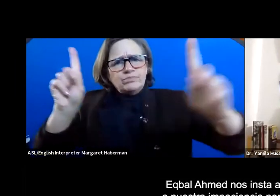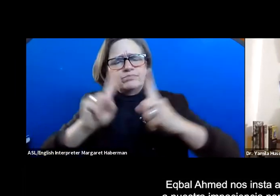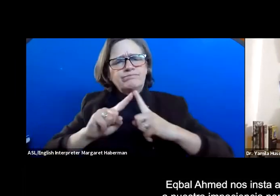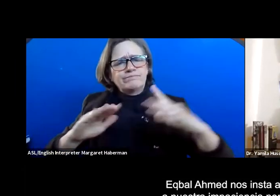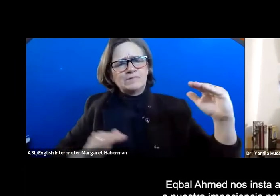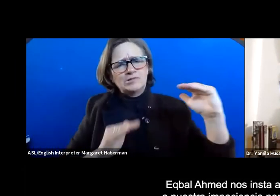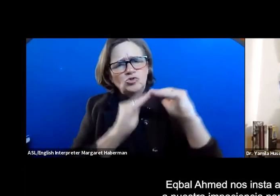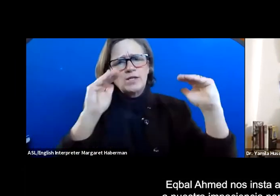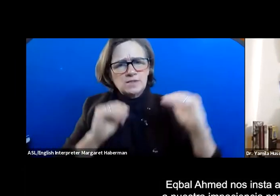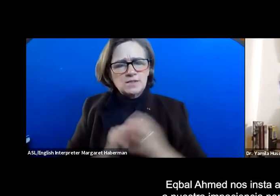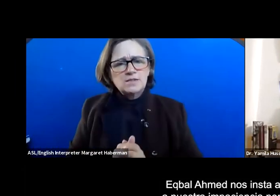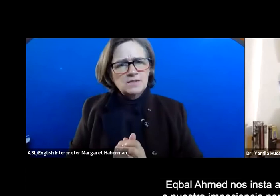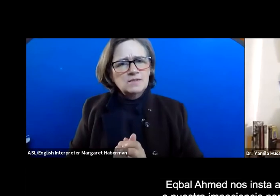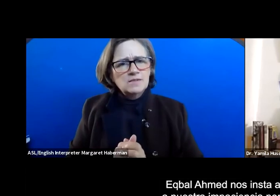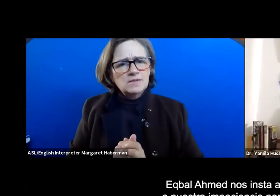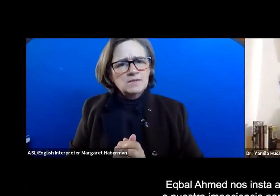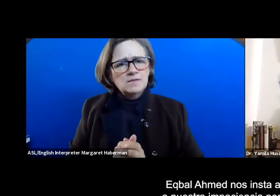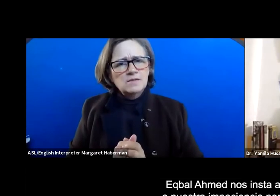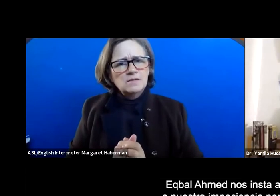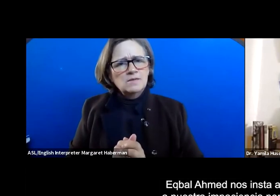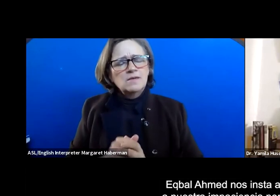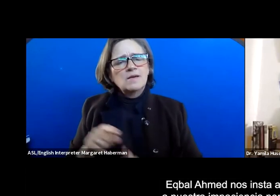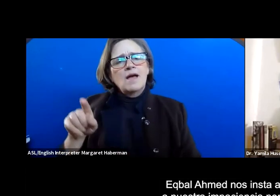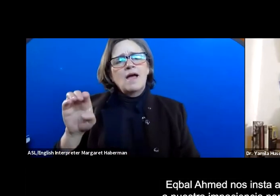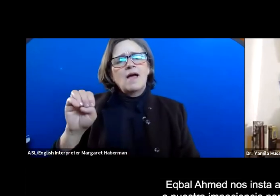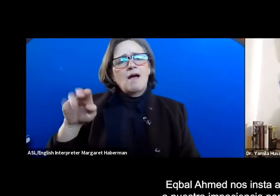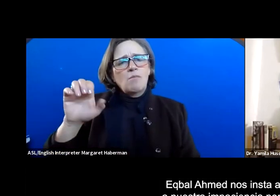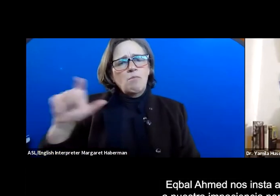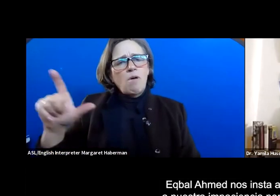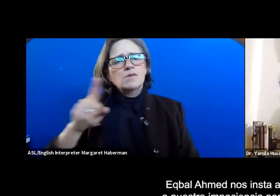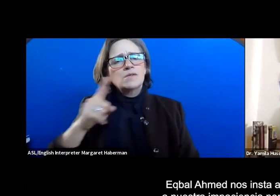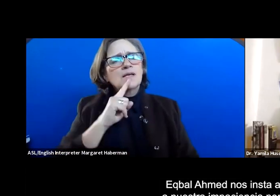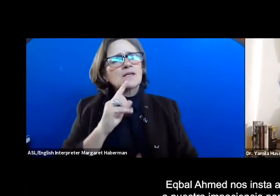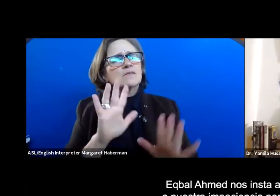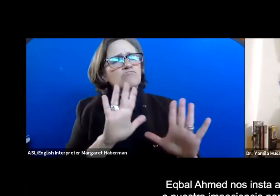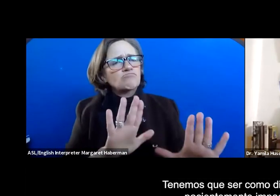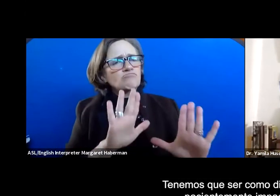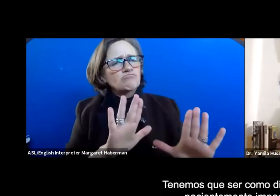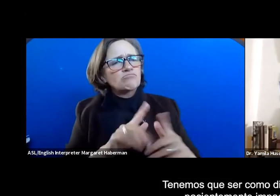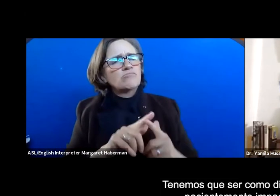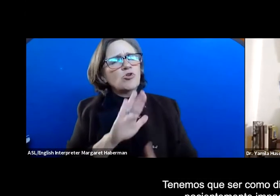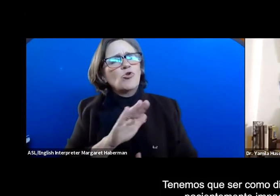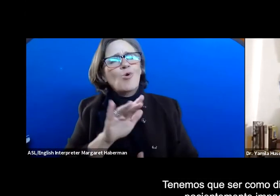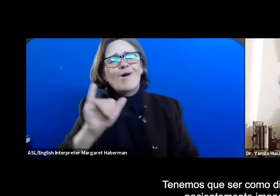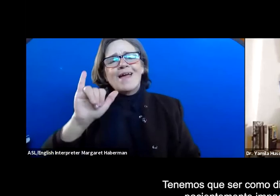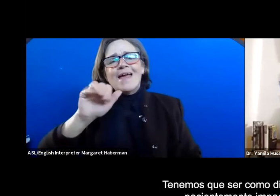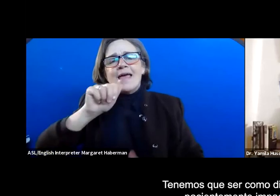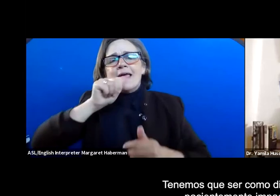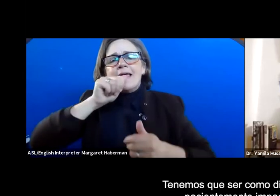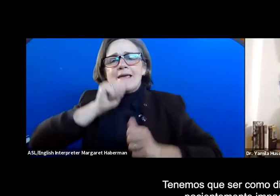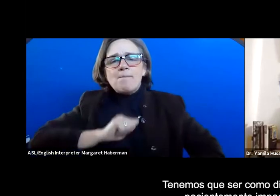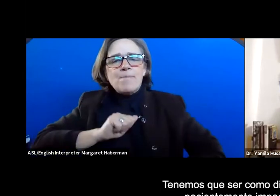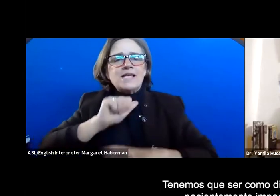Ahmad urges us to hold on to our impatience for change. We need to be, as Freire